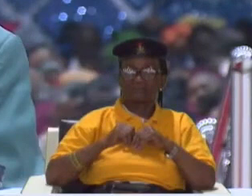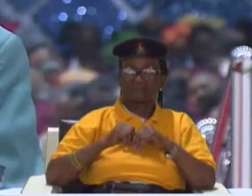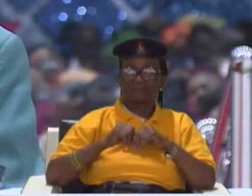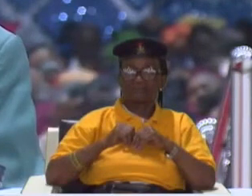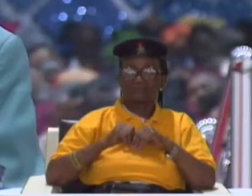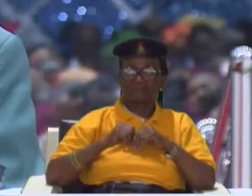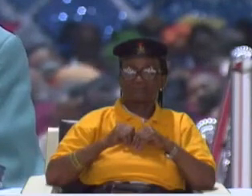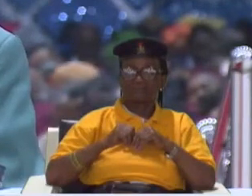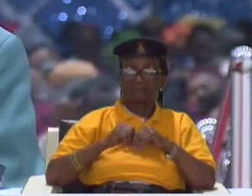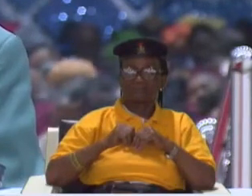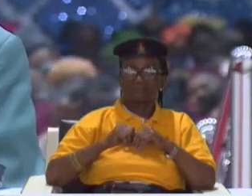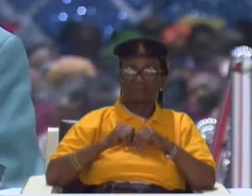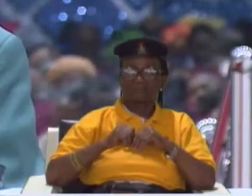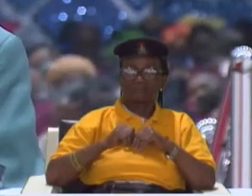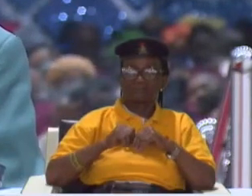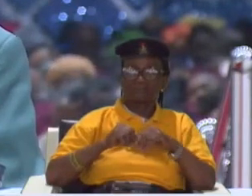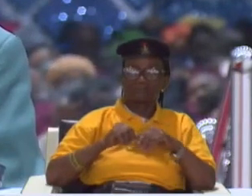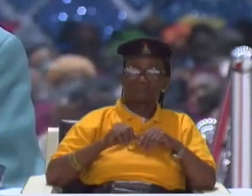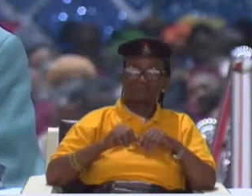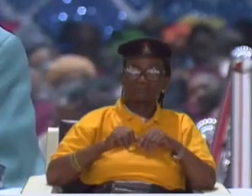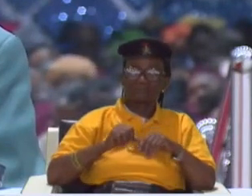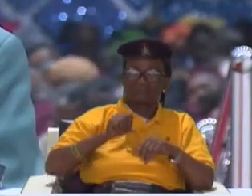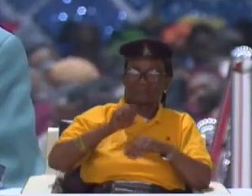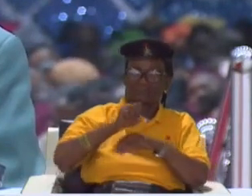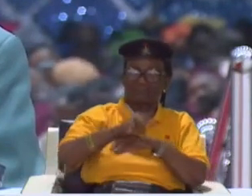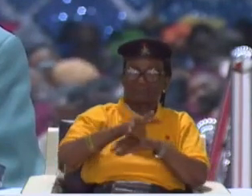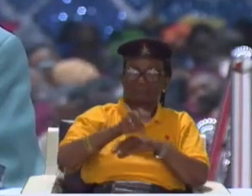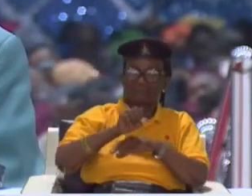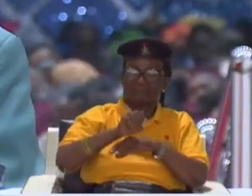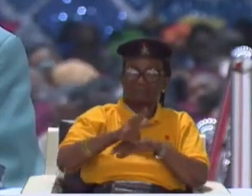An advice from God.